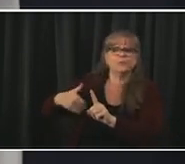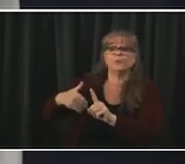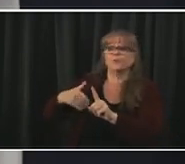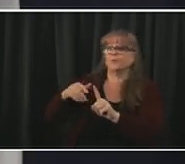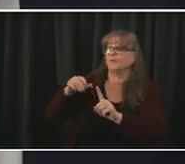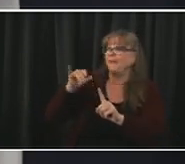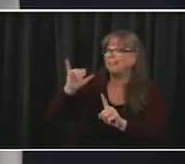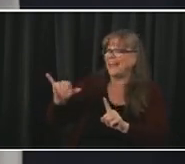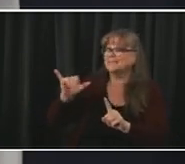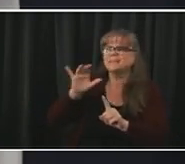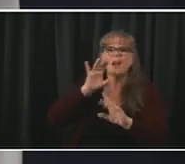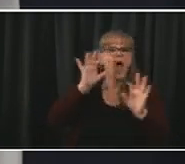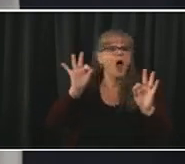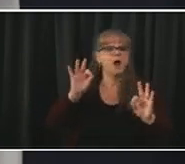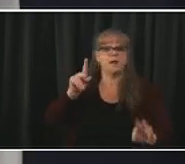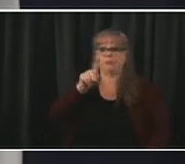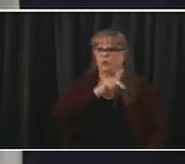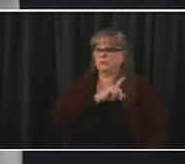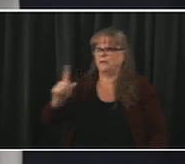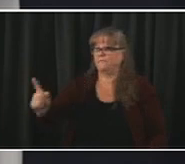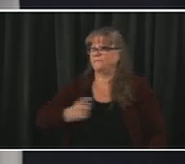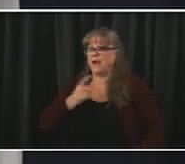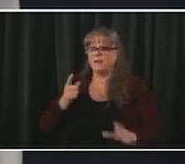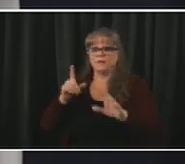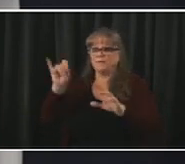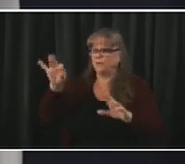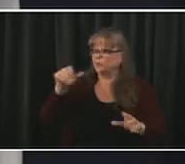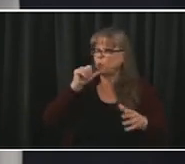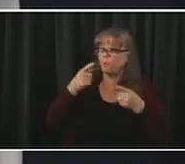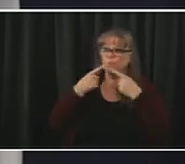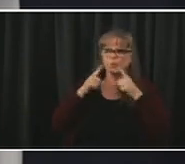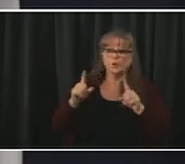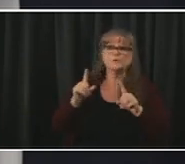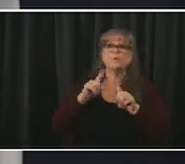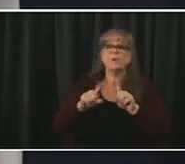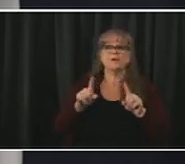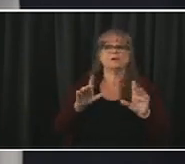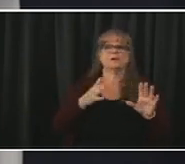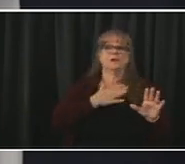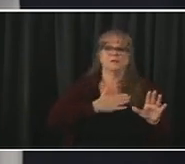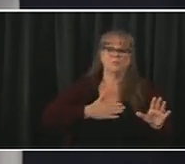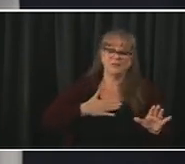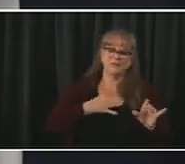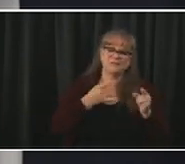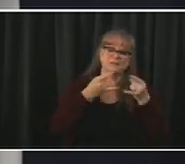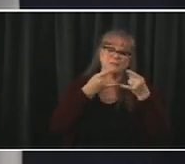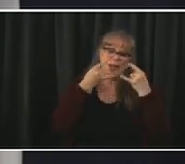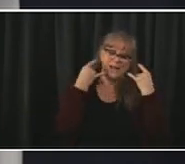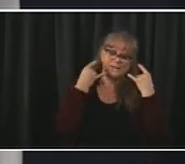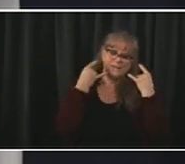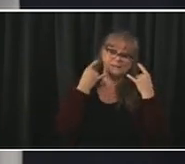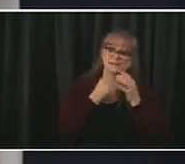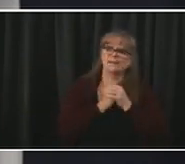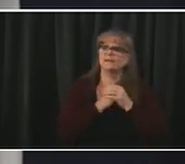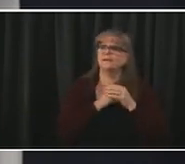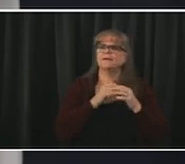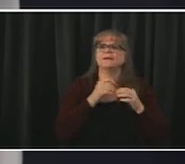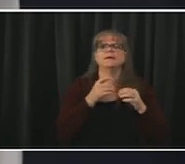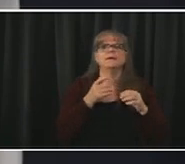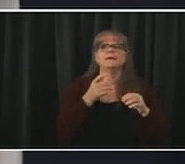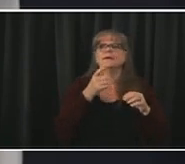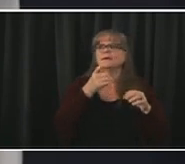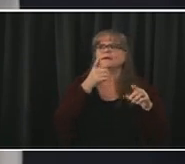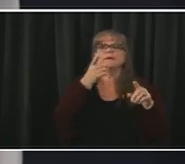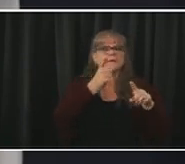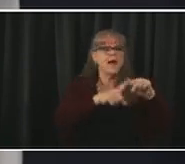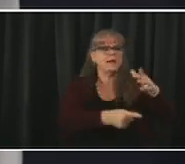effect towards whatever message works. By all means, wear a mask. Nobody's ever, fined or ticketed or arrested, and no one, that's